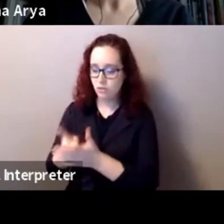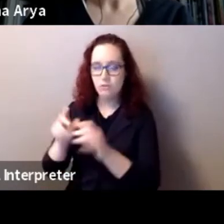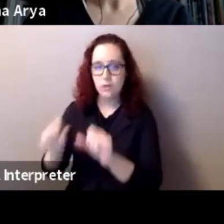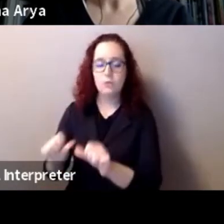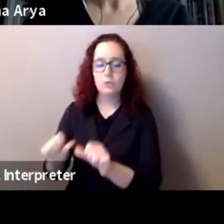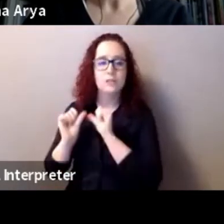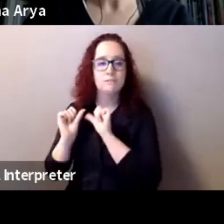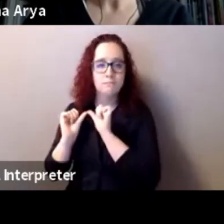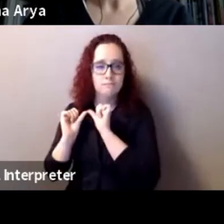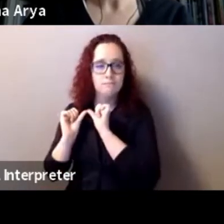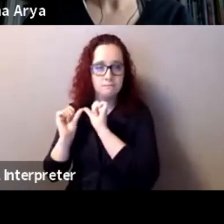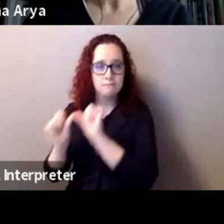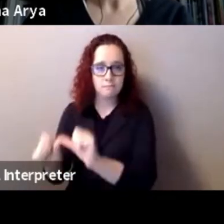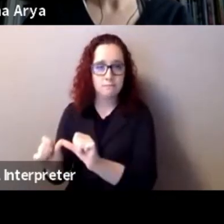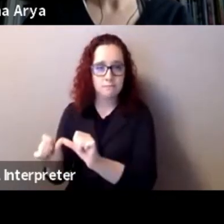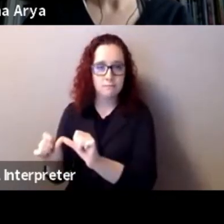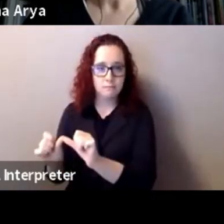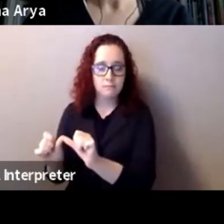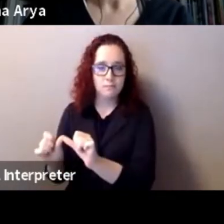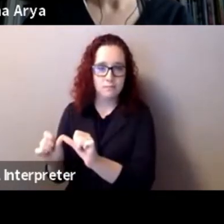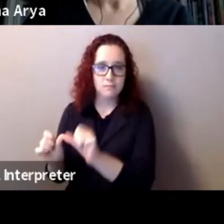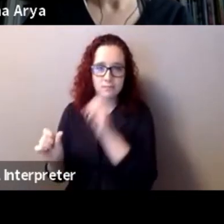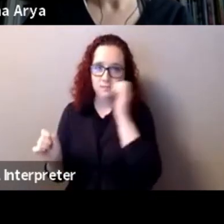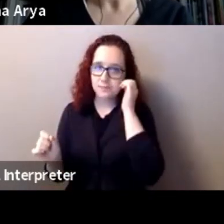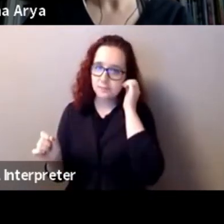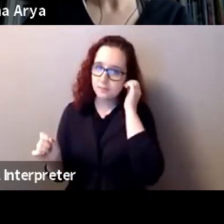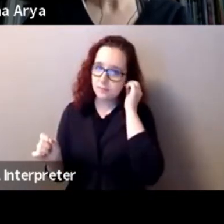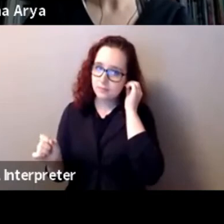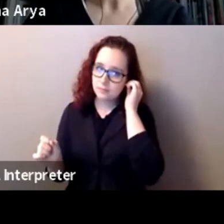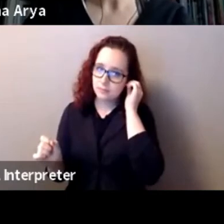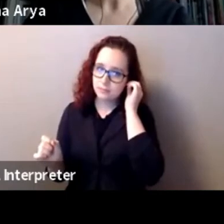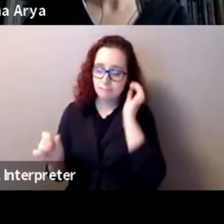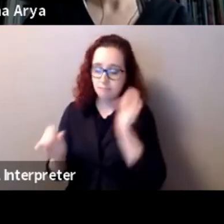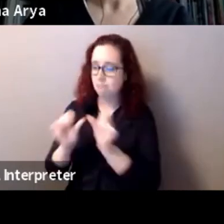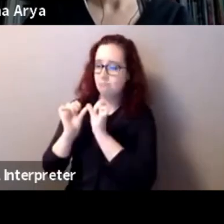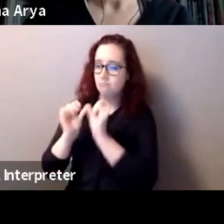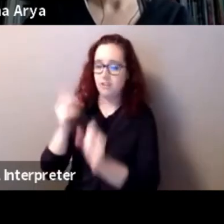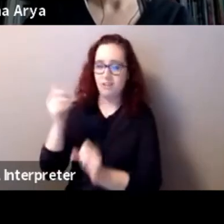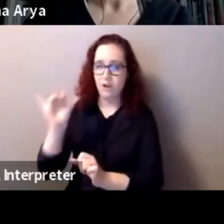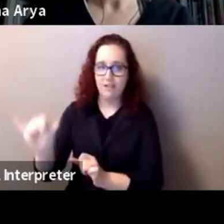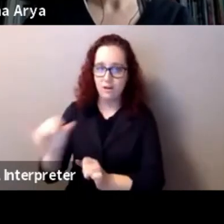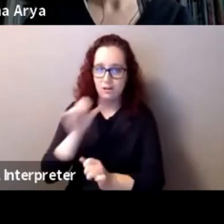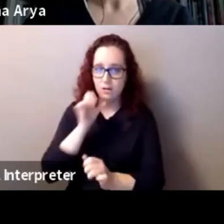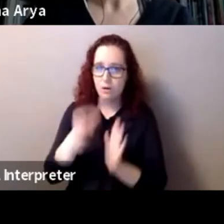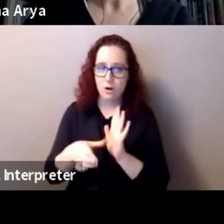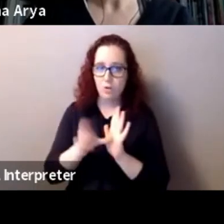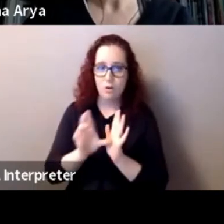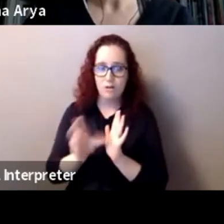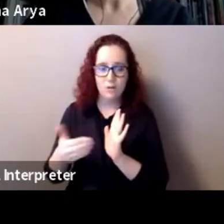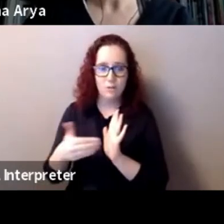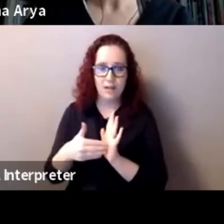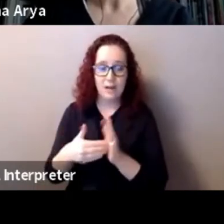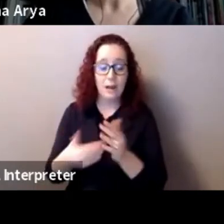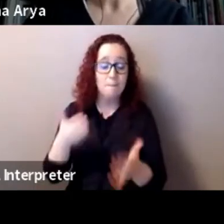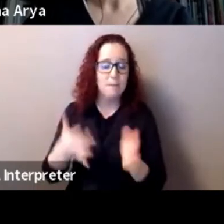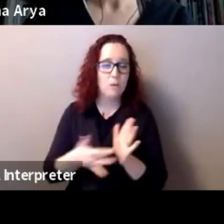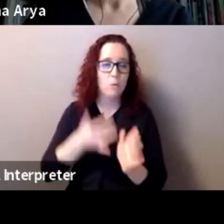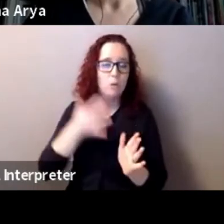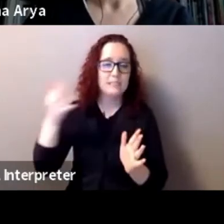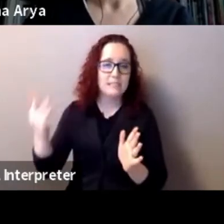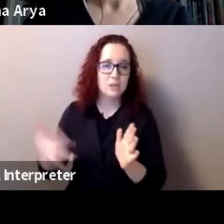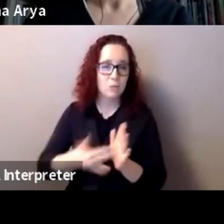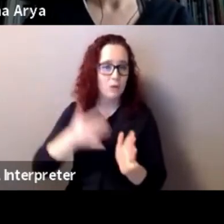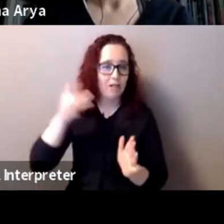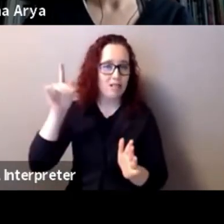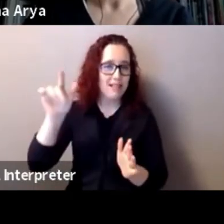that structure that was laid out in that petition for as long as you want. We don't re-review them unless, I mean, there may periodically down the road